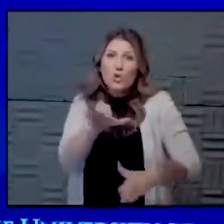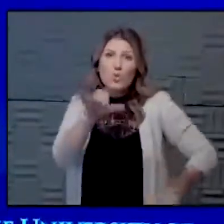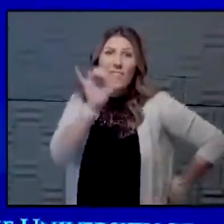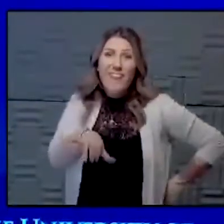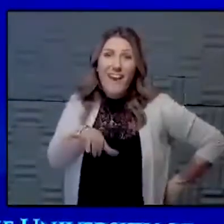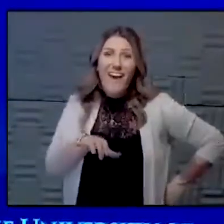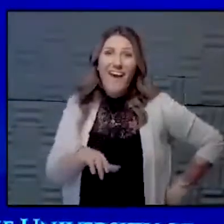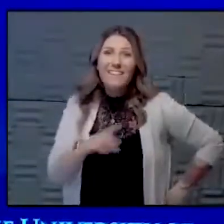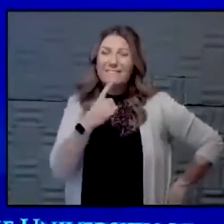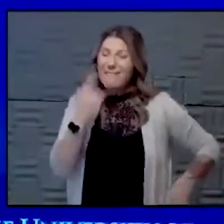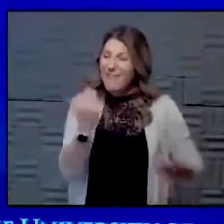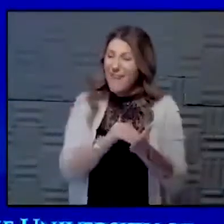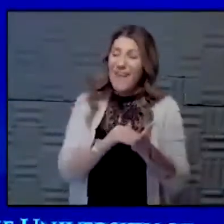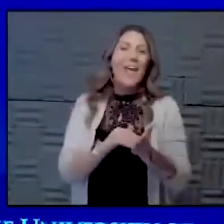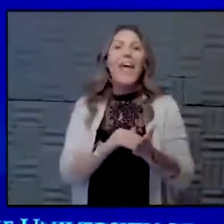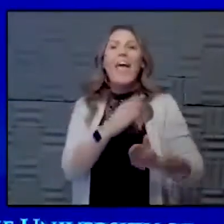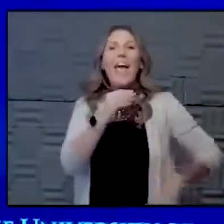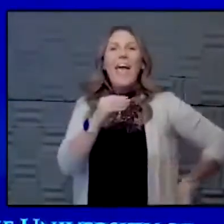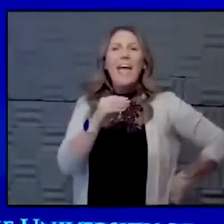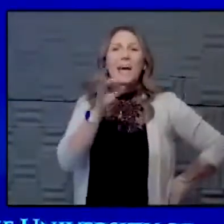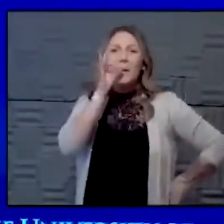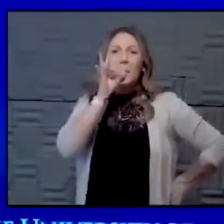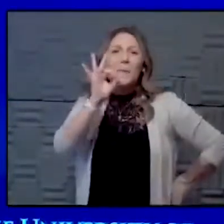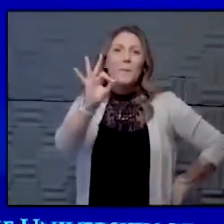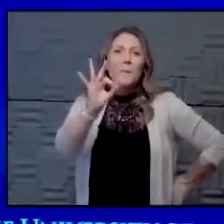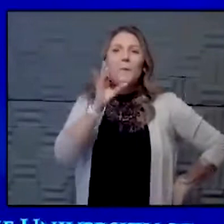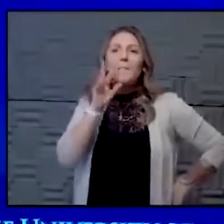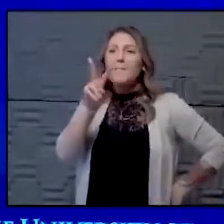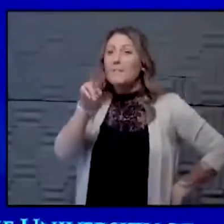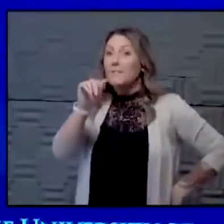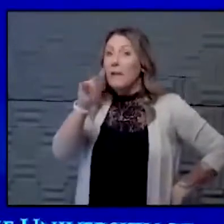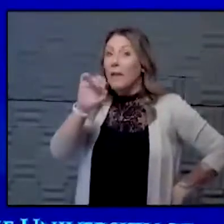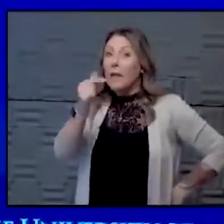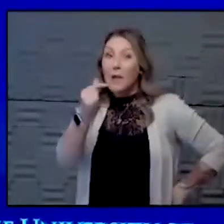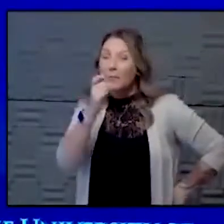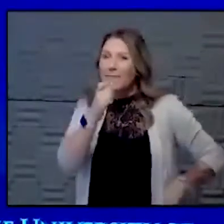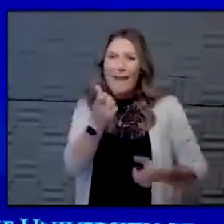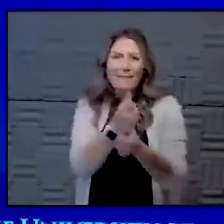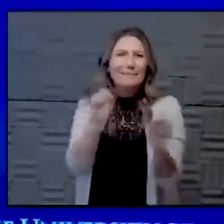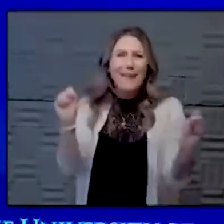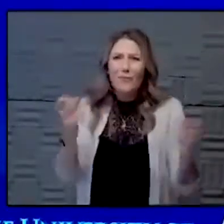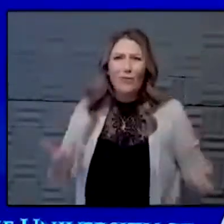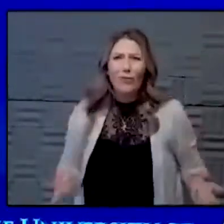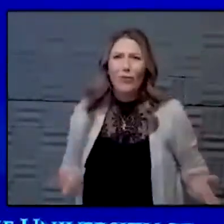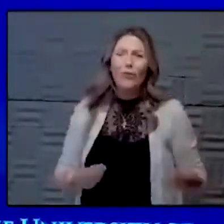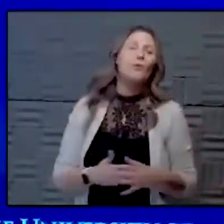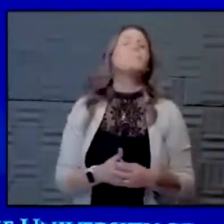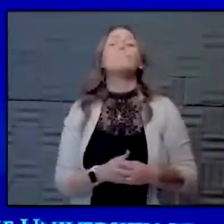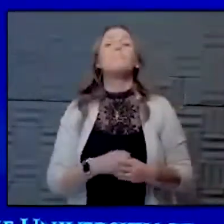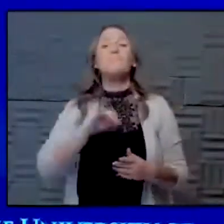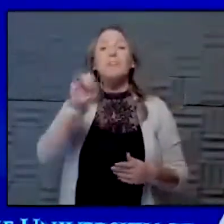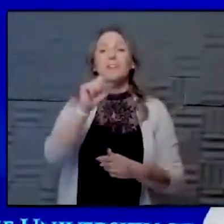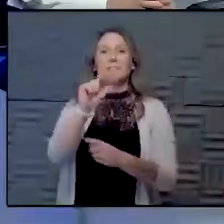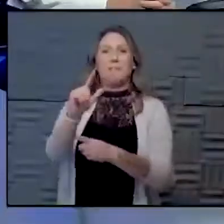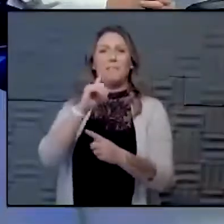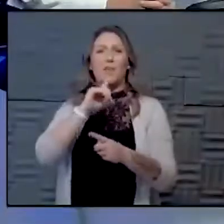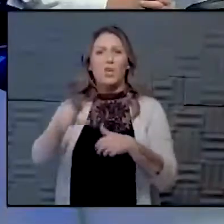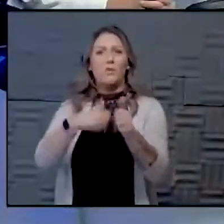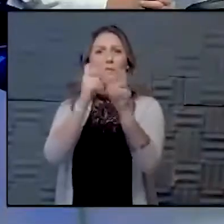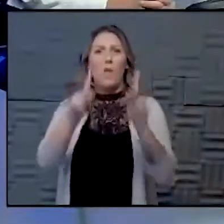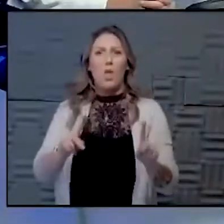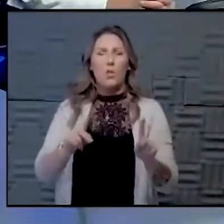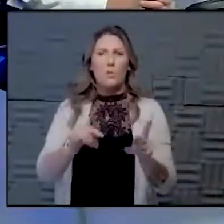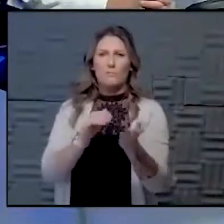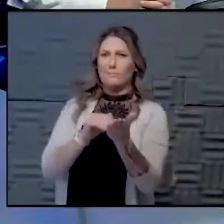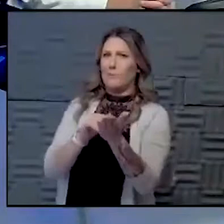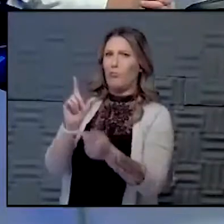do that. And vaping is not safer, so don't do that. Okay, chill. I'm Sherry off my has pedestal. a follow-up question for Dr. Lechtenberg.